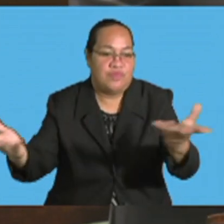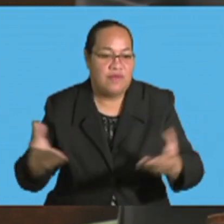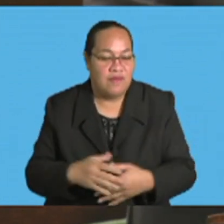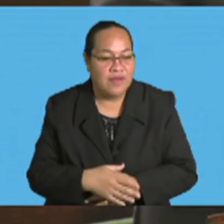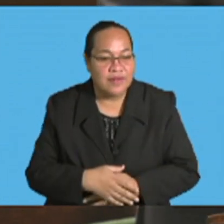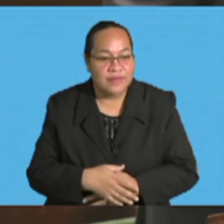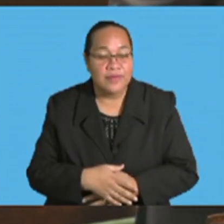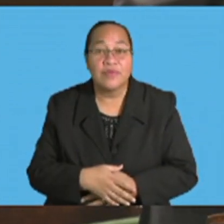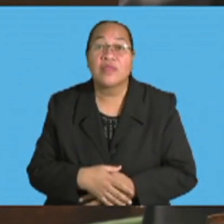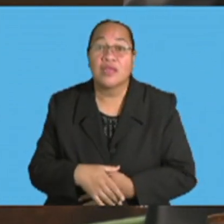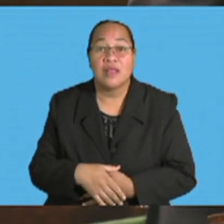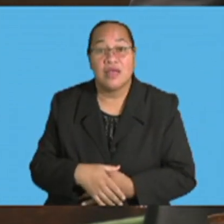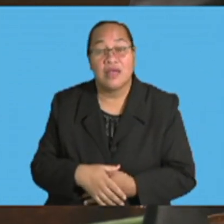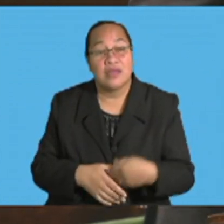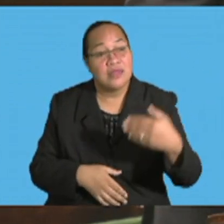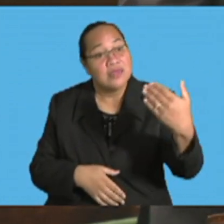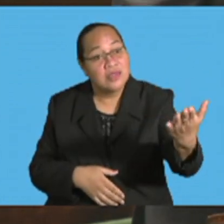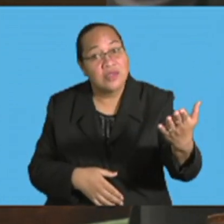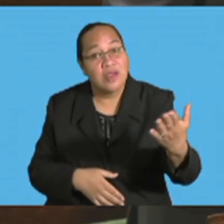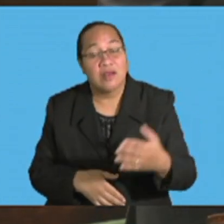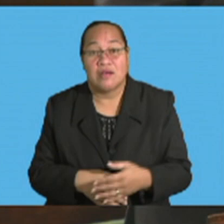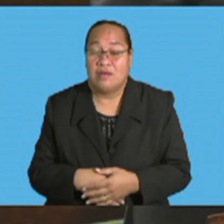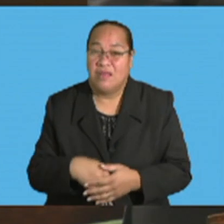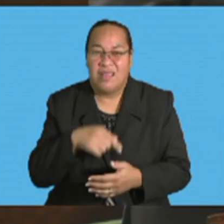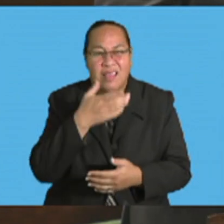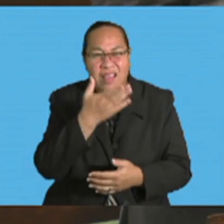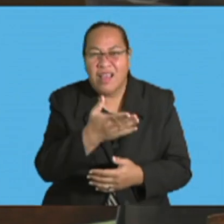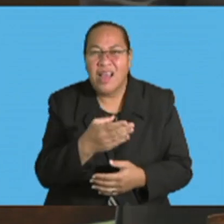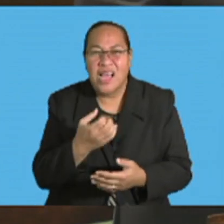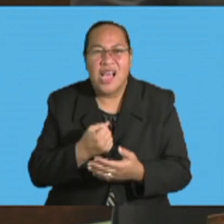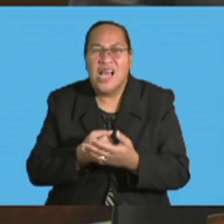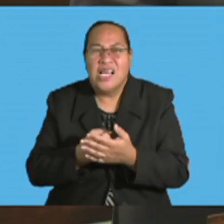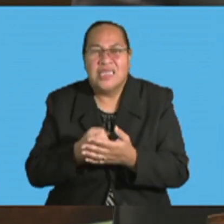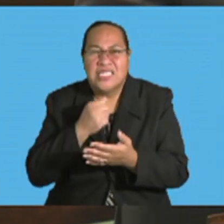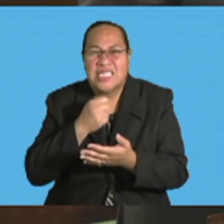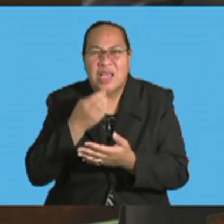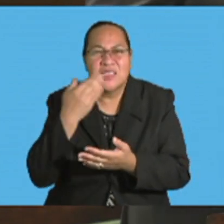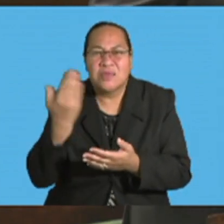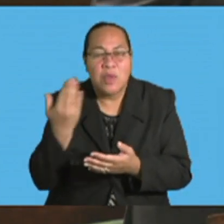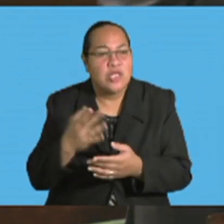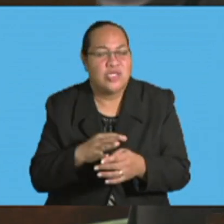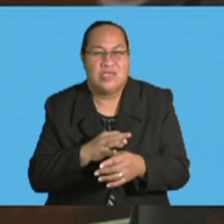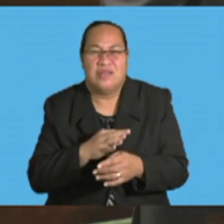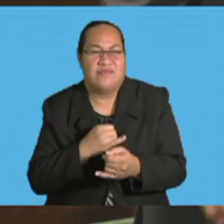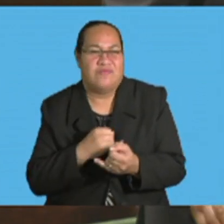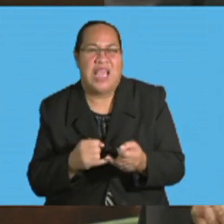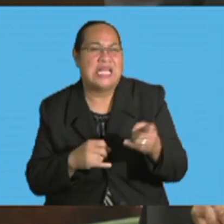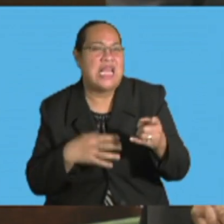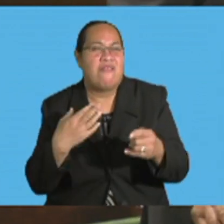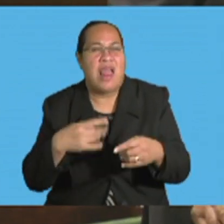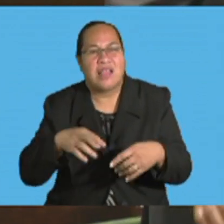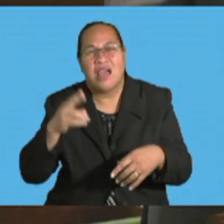Mr. Speaker, Ambulitawo's statement was not only steeped in misogyny, it was racist. And it is no coincidence that his